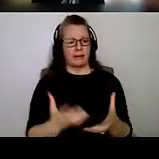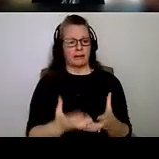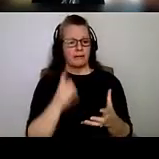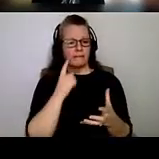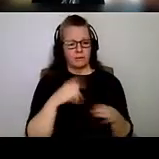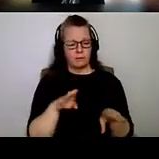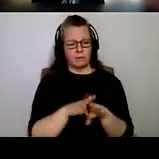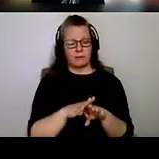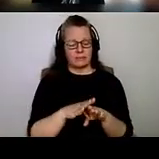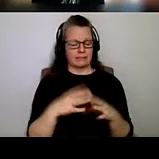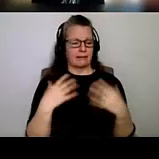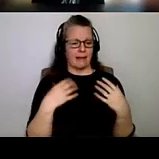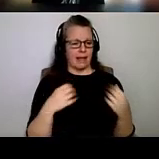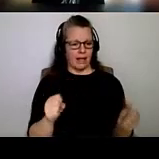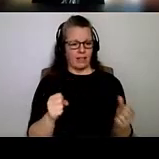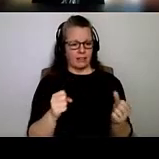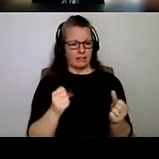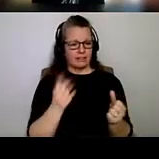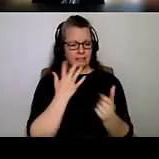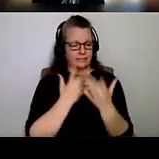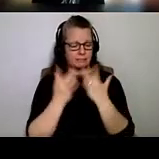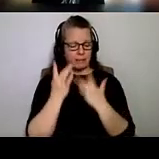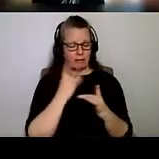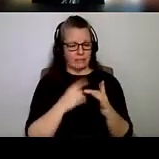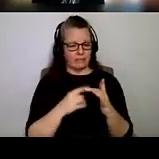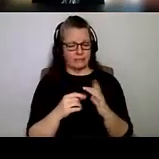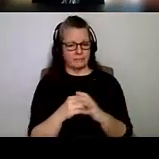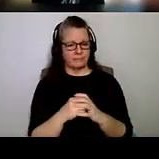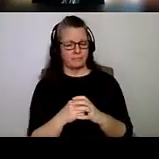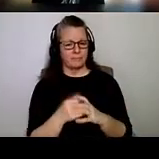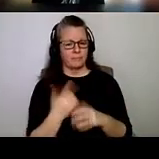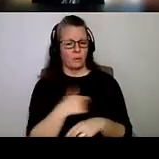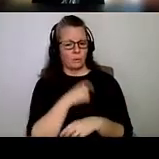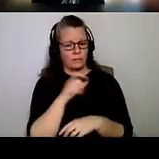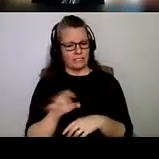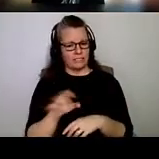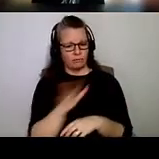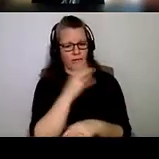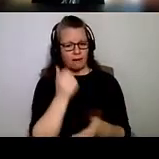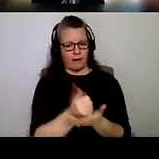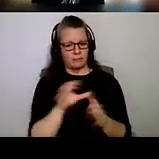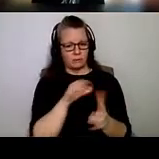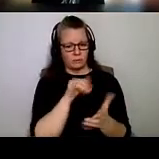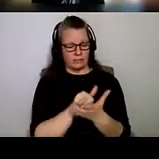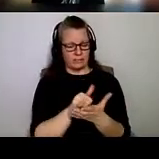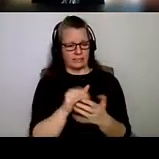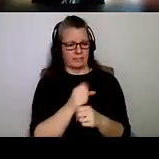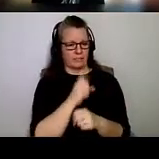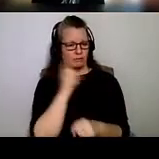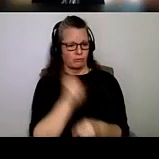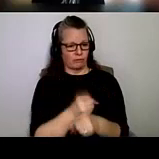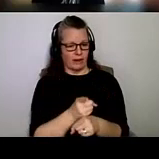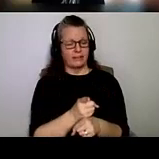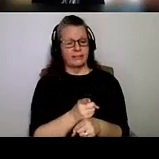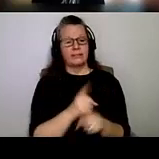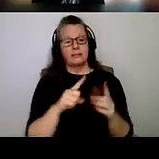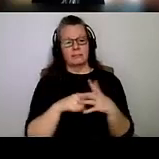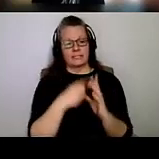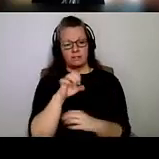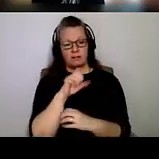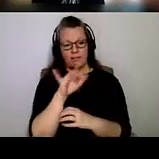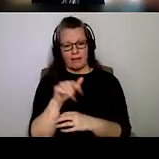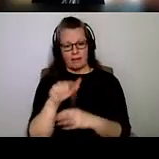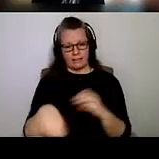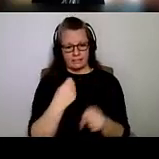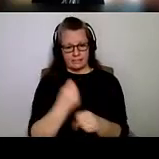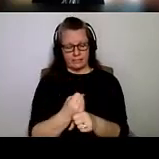health disparities. So we're going to need your help to do this to make sure we get it right. And beginning in July of this year, we will be engaging